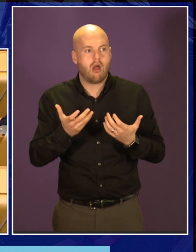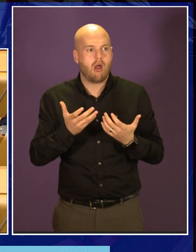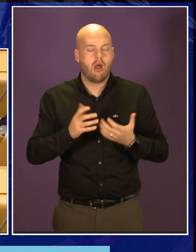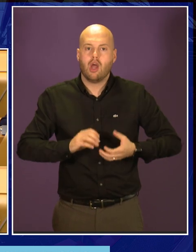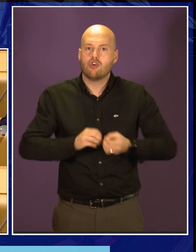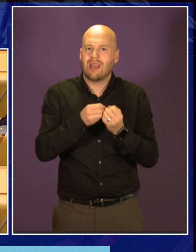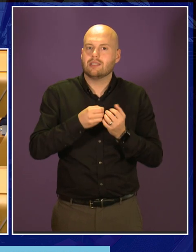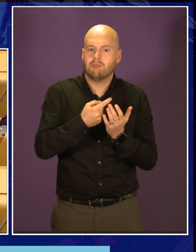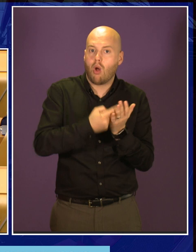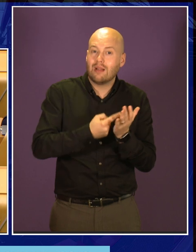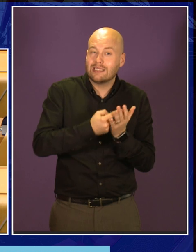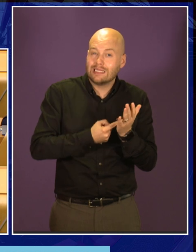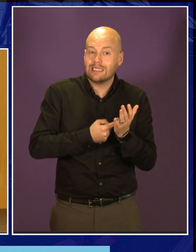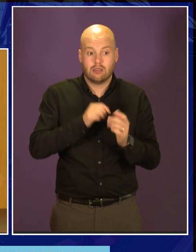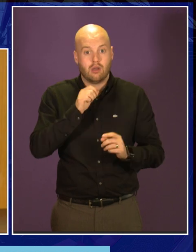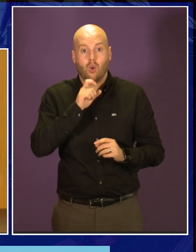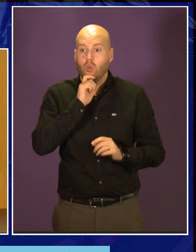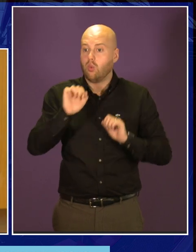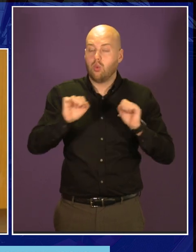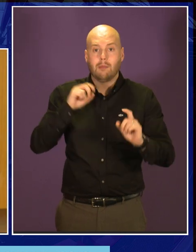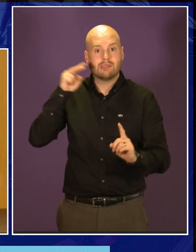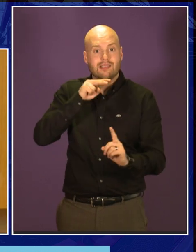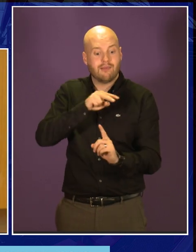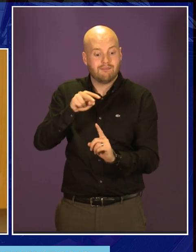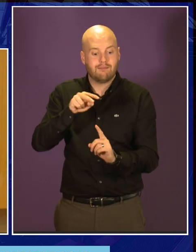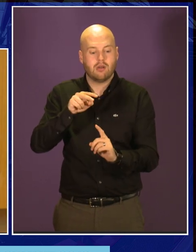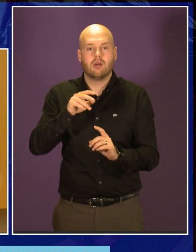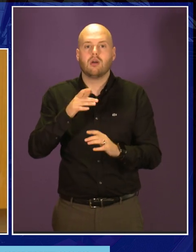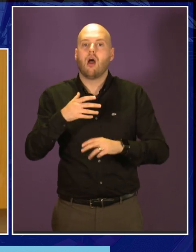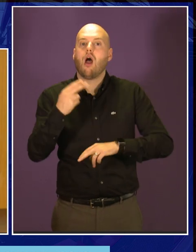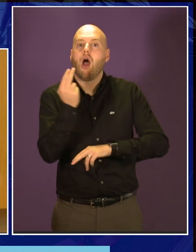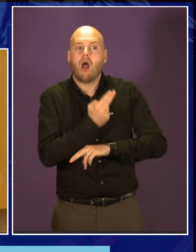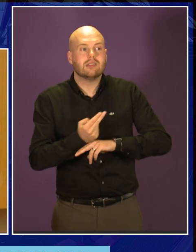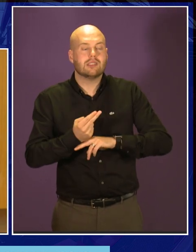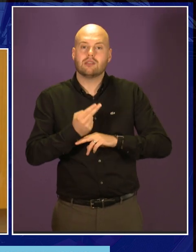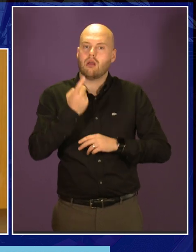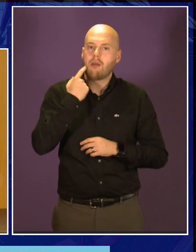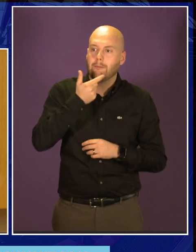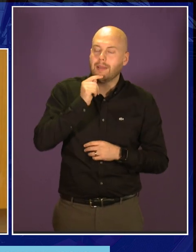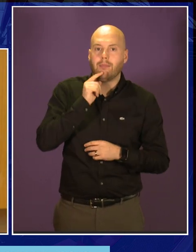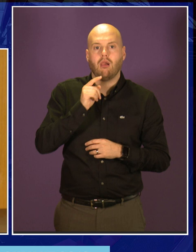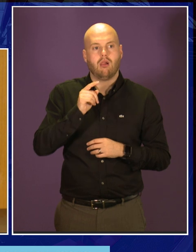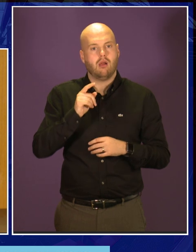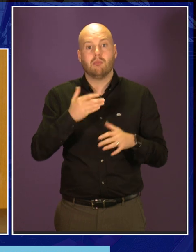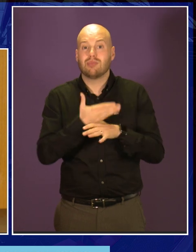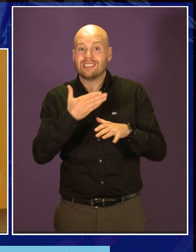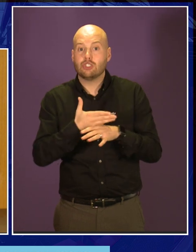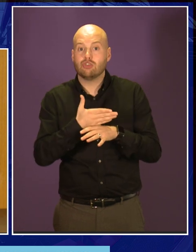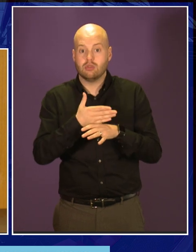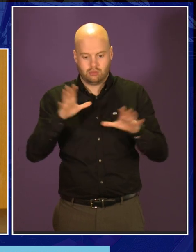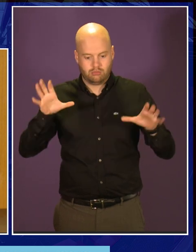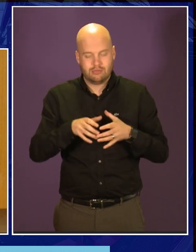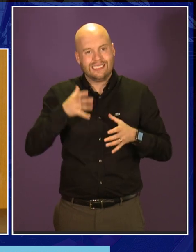that institutionalize the space that artists, young people, and practitioners need to be able to work effectively in the context in which they